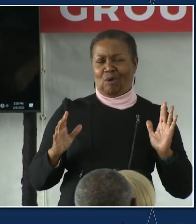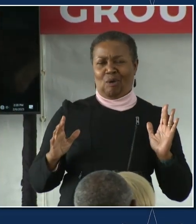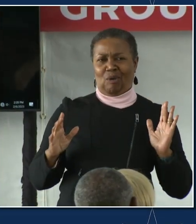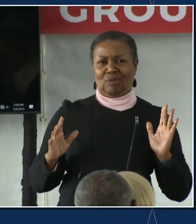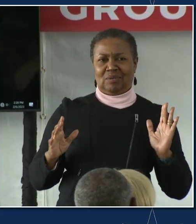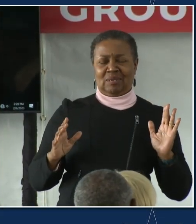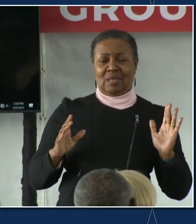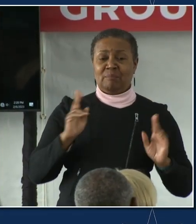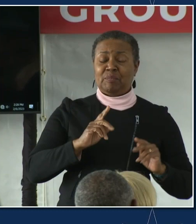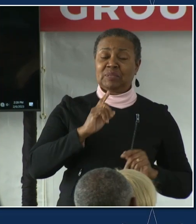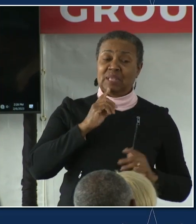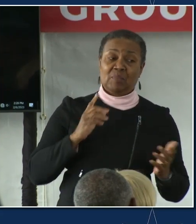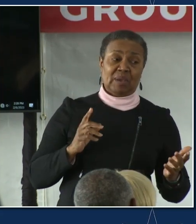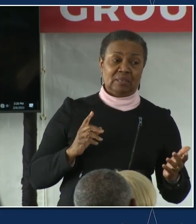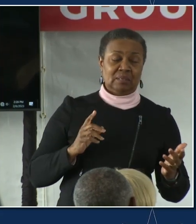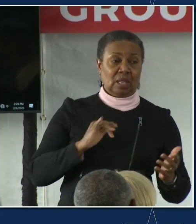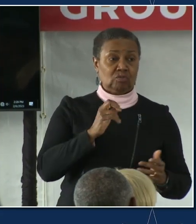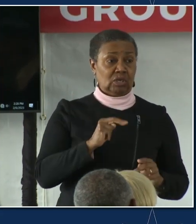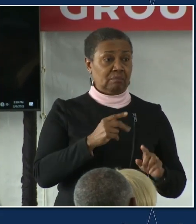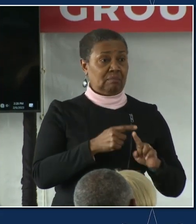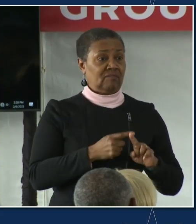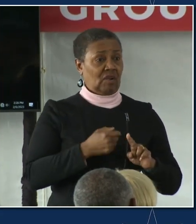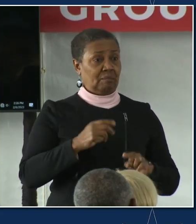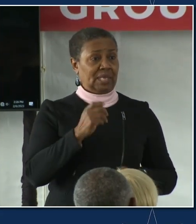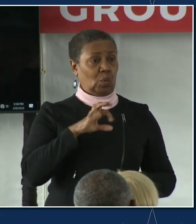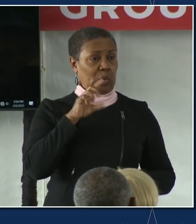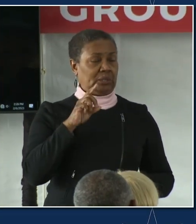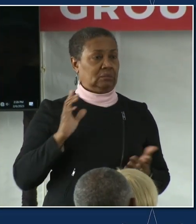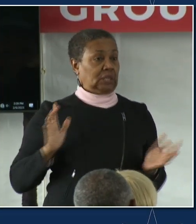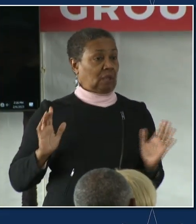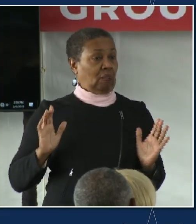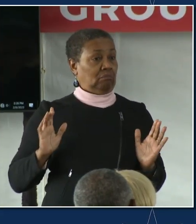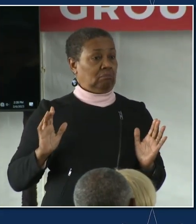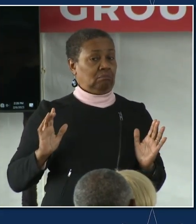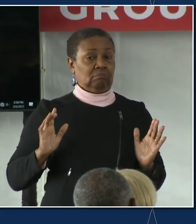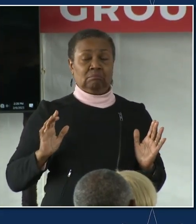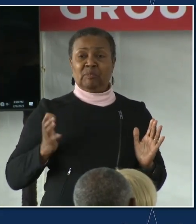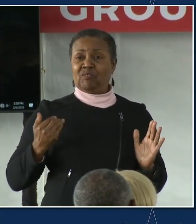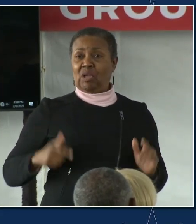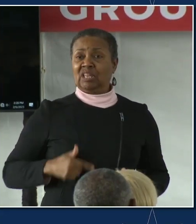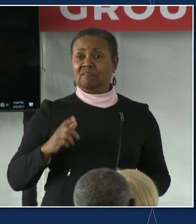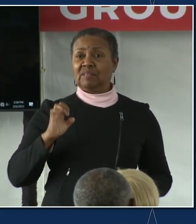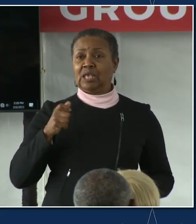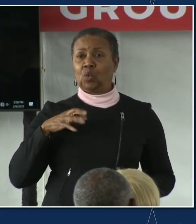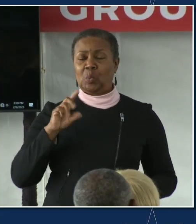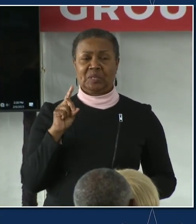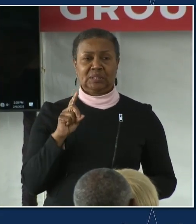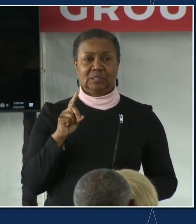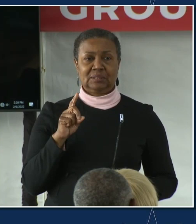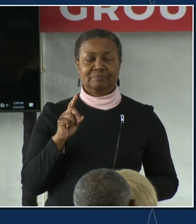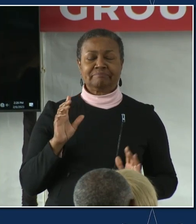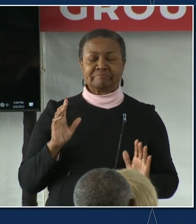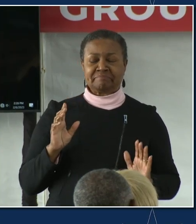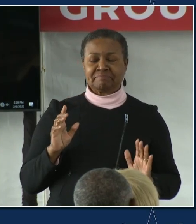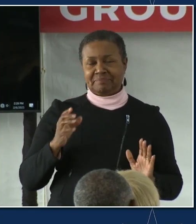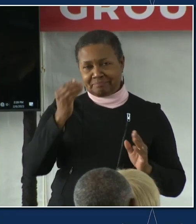they're going to say, oh, Jim's from Englewood. Yeah. That's what they're going to say. But Madam Mayor, let me tell you